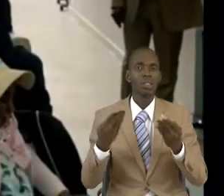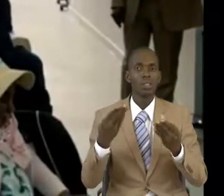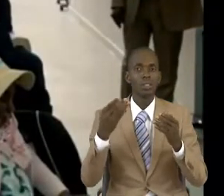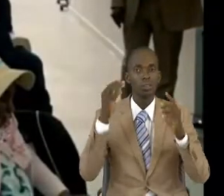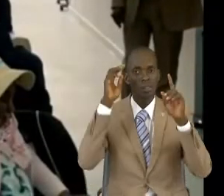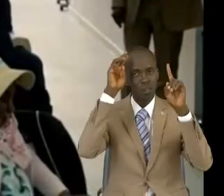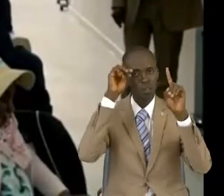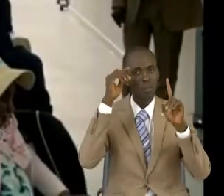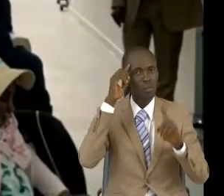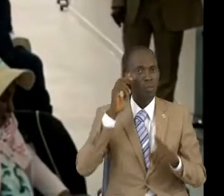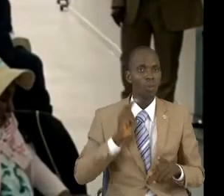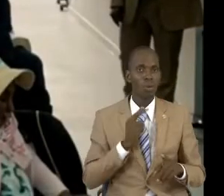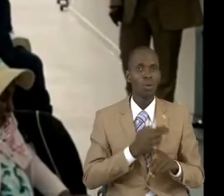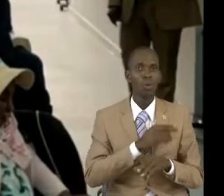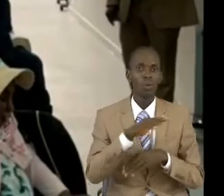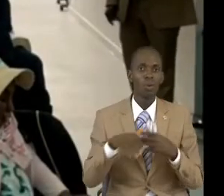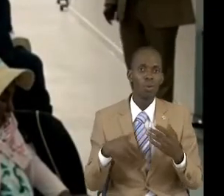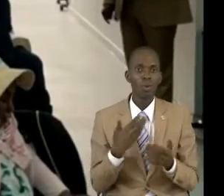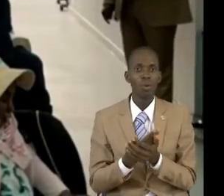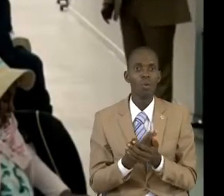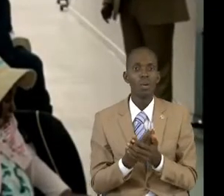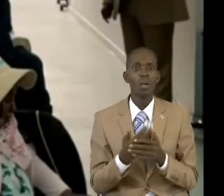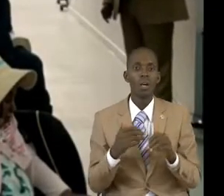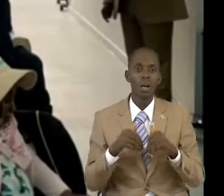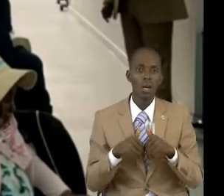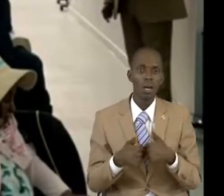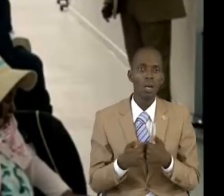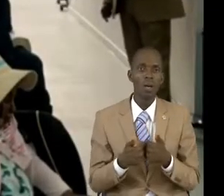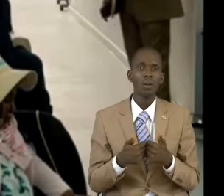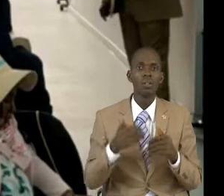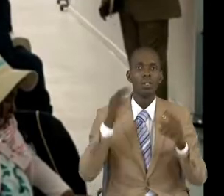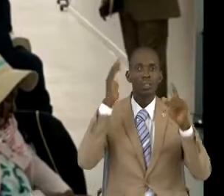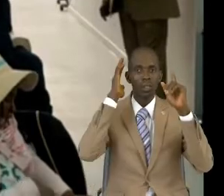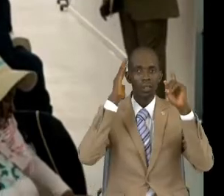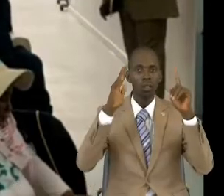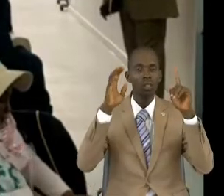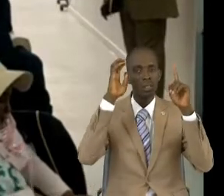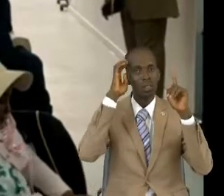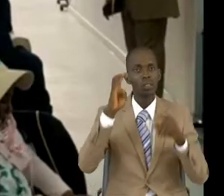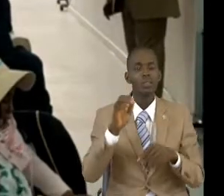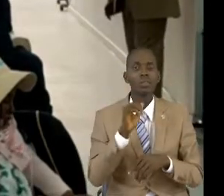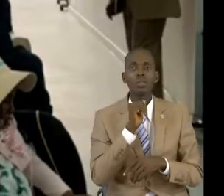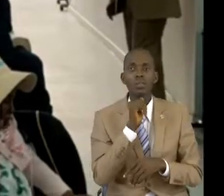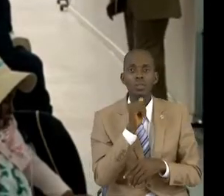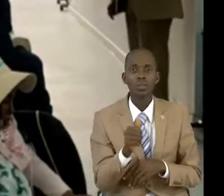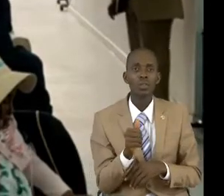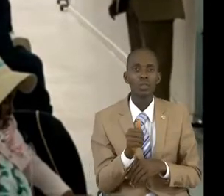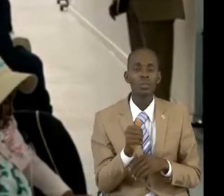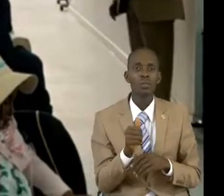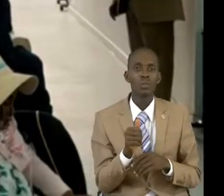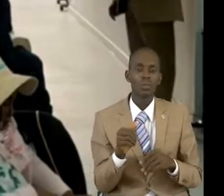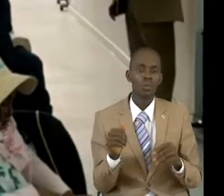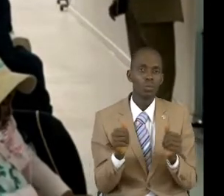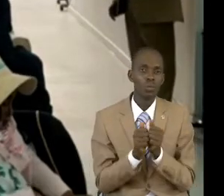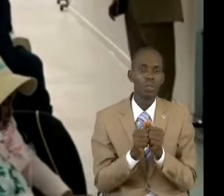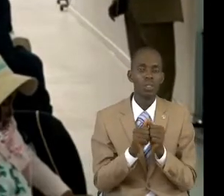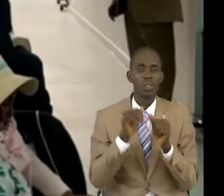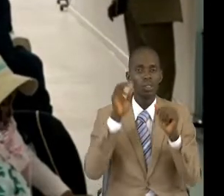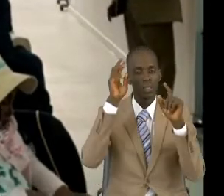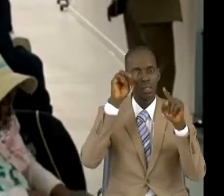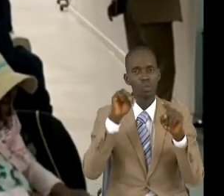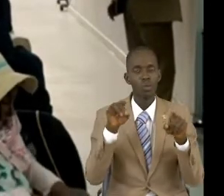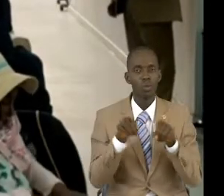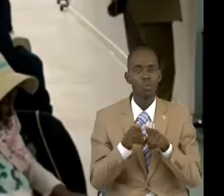all, how shall he not with him also freely give